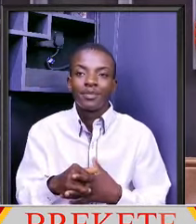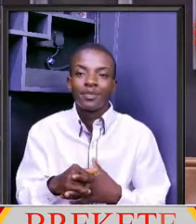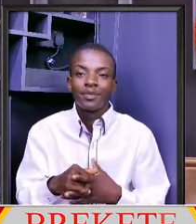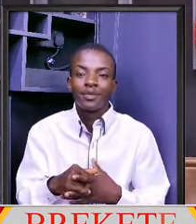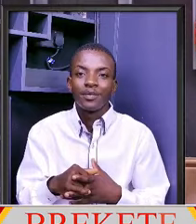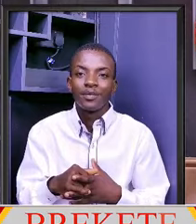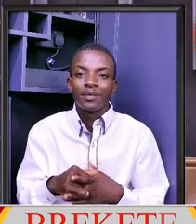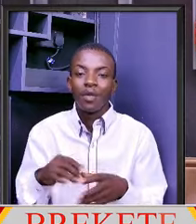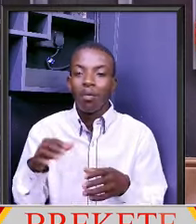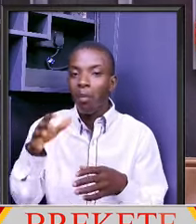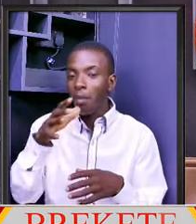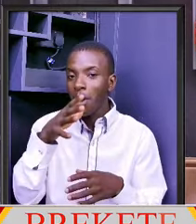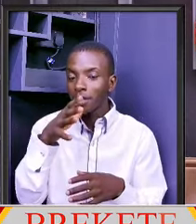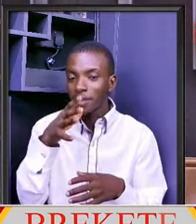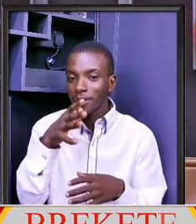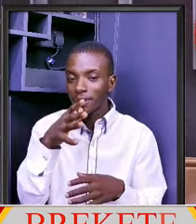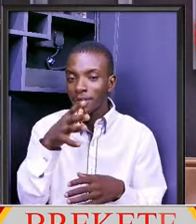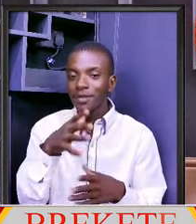where mother,